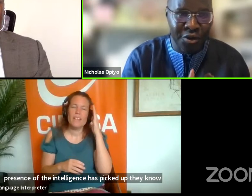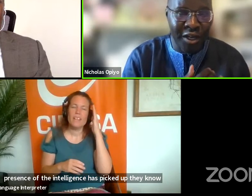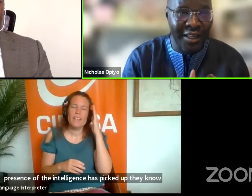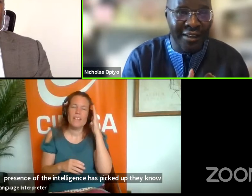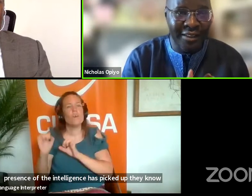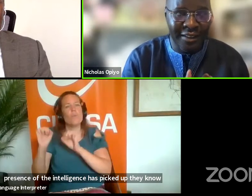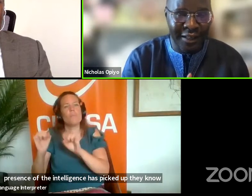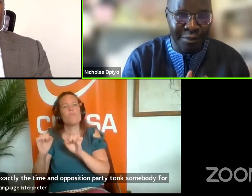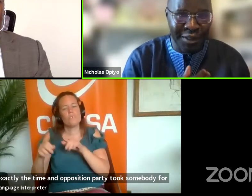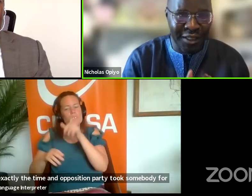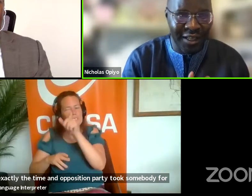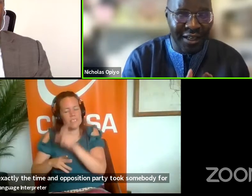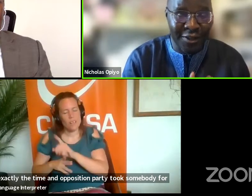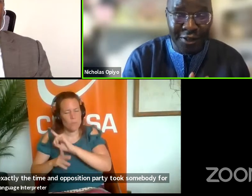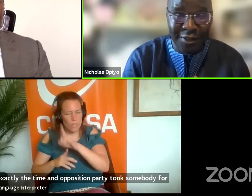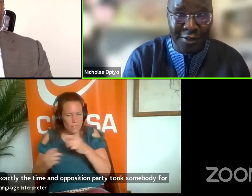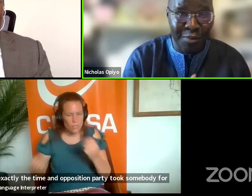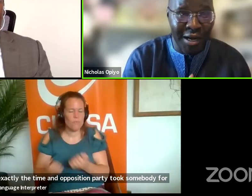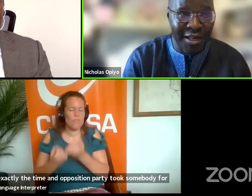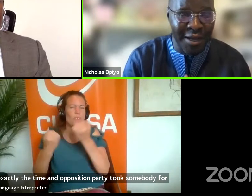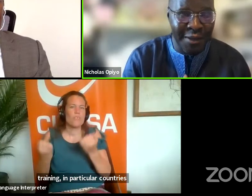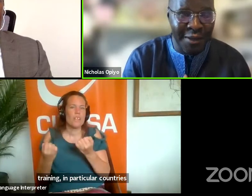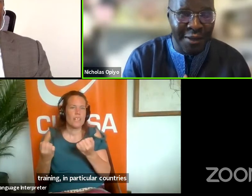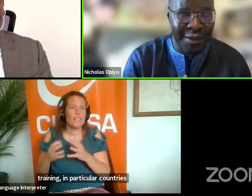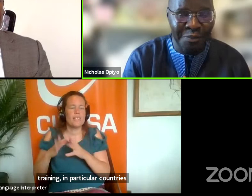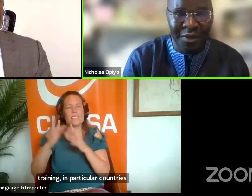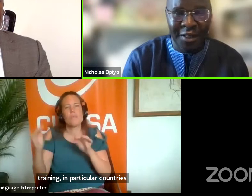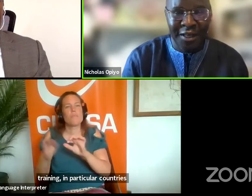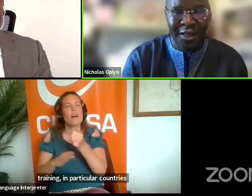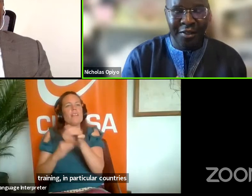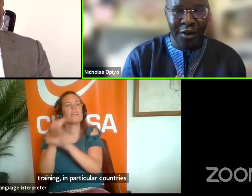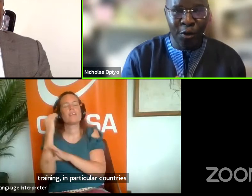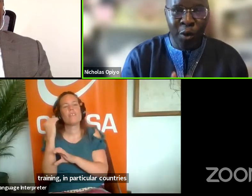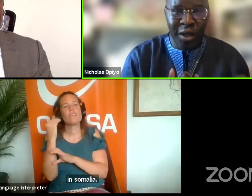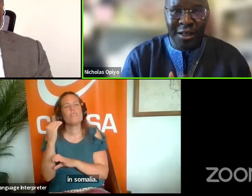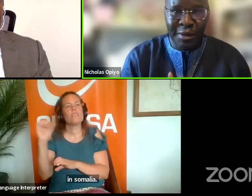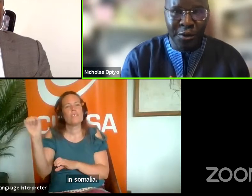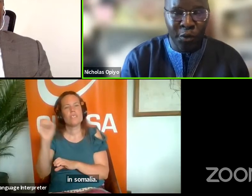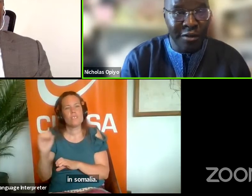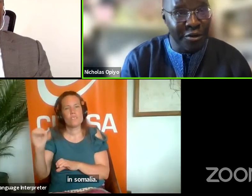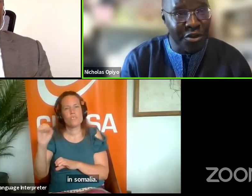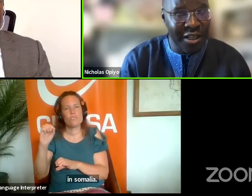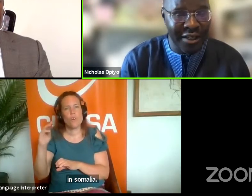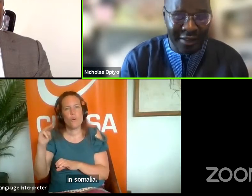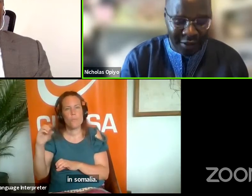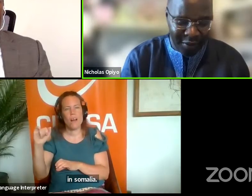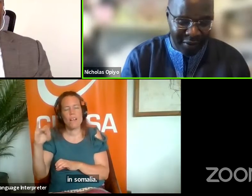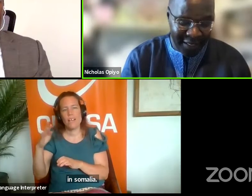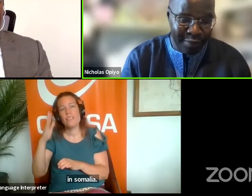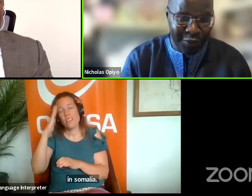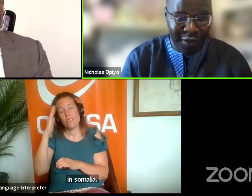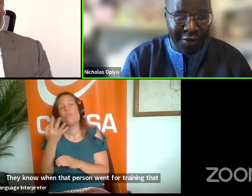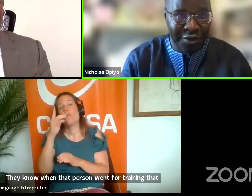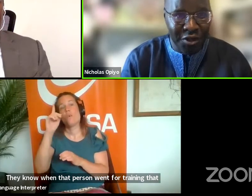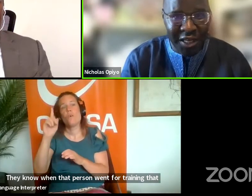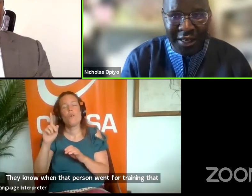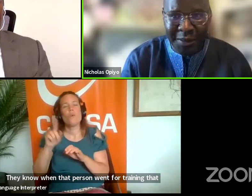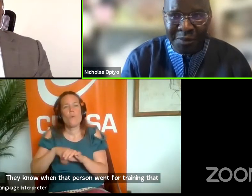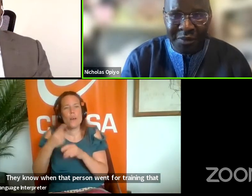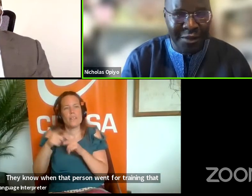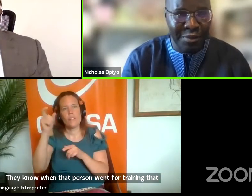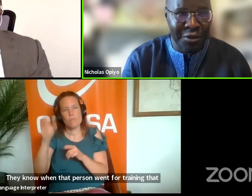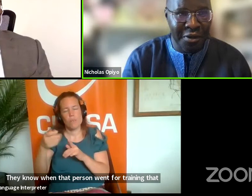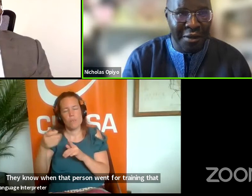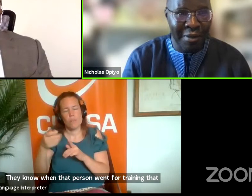somebody for training in particular countries, in Somalia. They know when that person went for training, that person had the